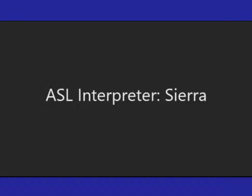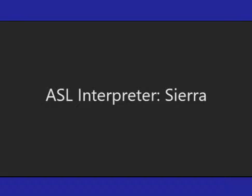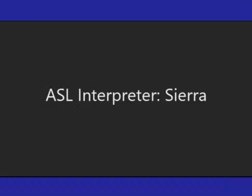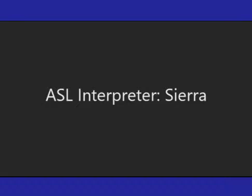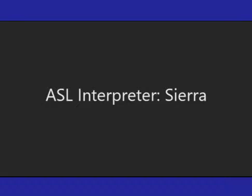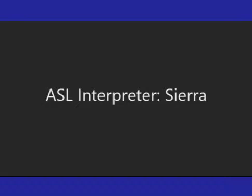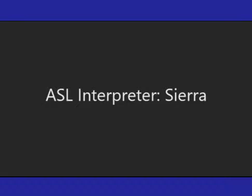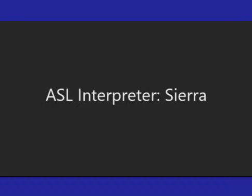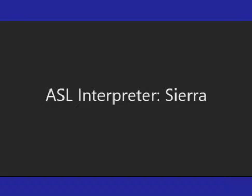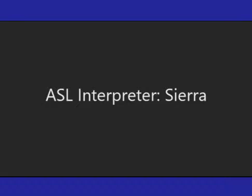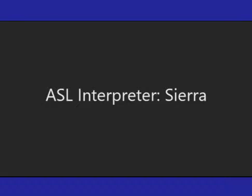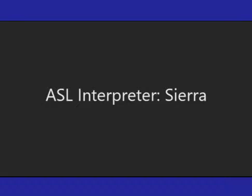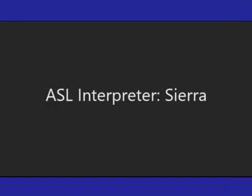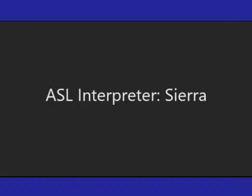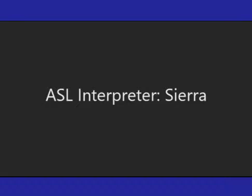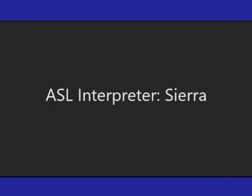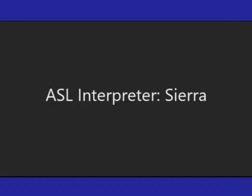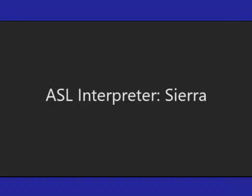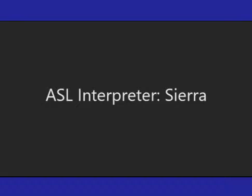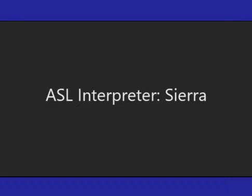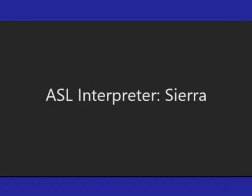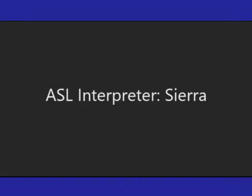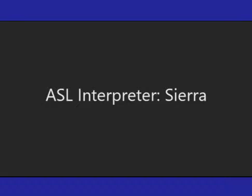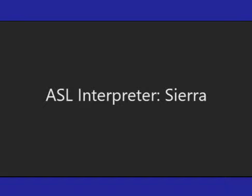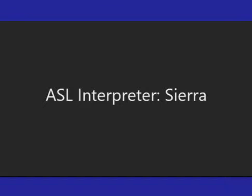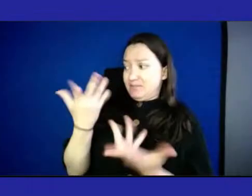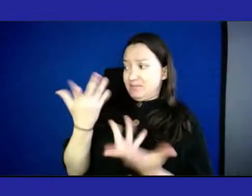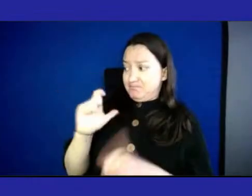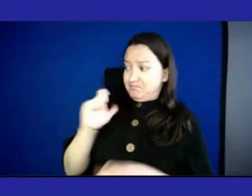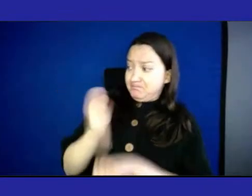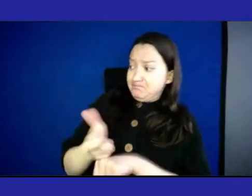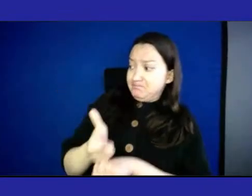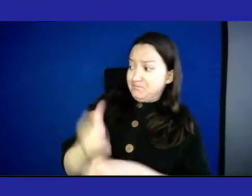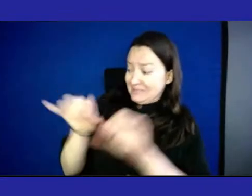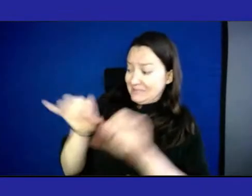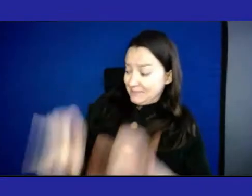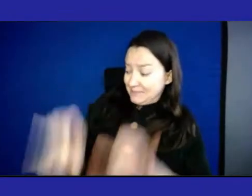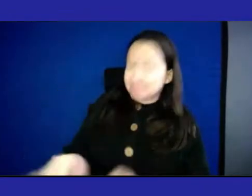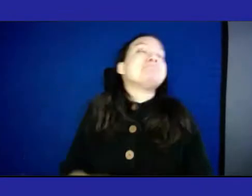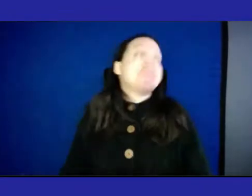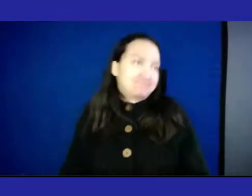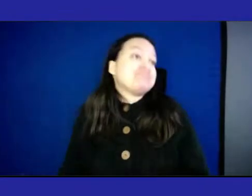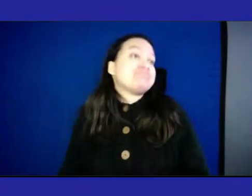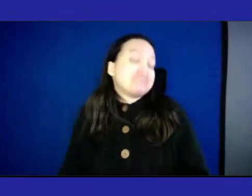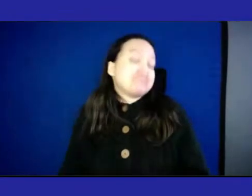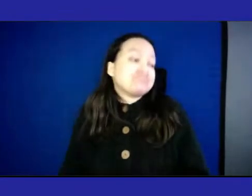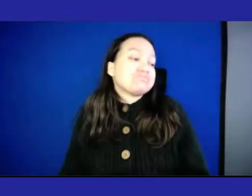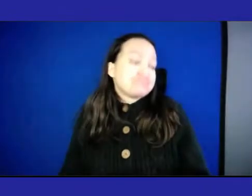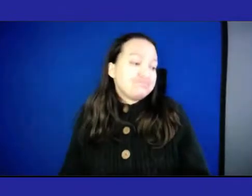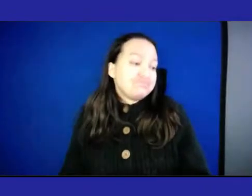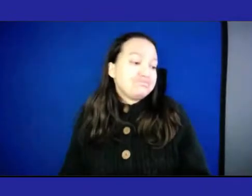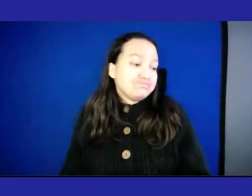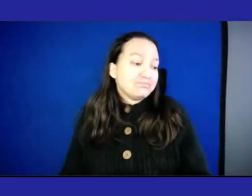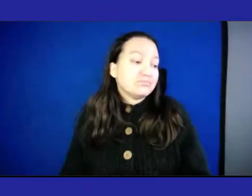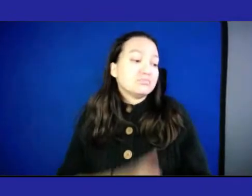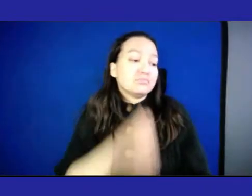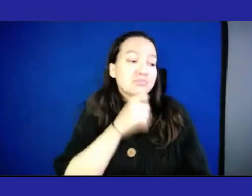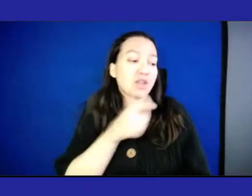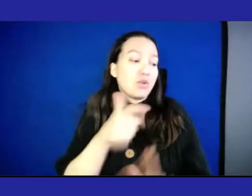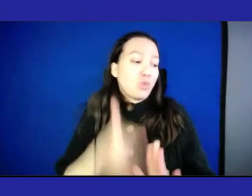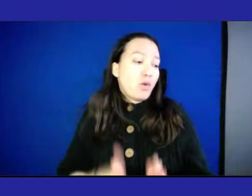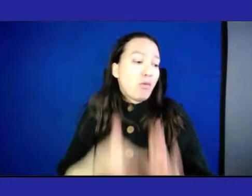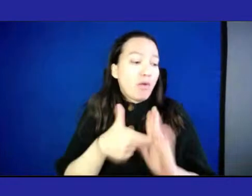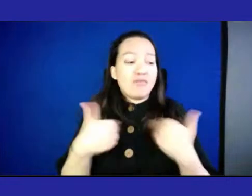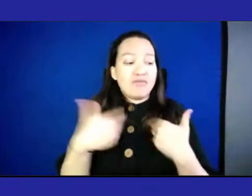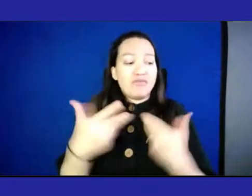they would have had to have a visit already in our system, though, no? Or it's a good question. So you don't necessarily have to have visited. You have to have signed